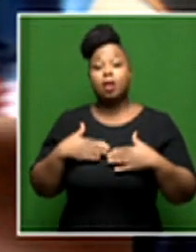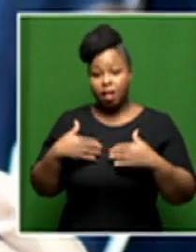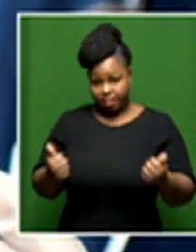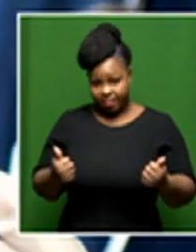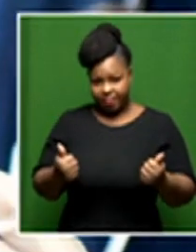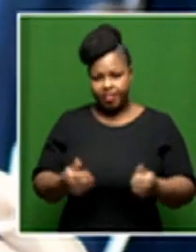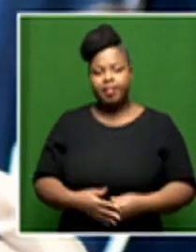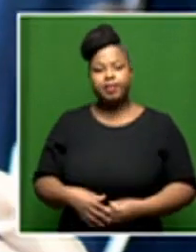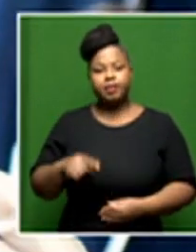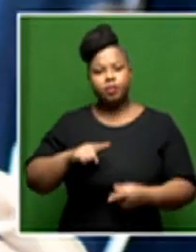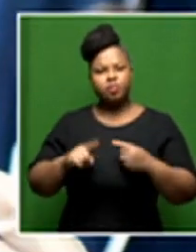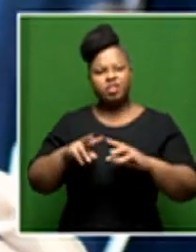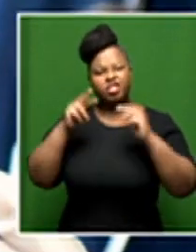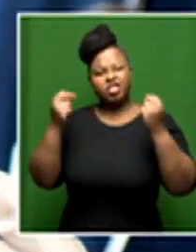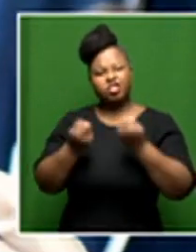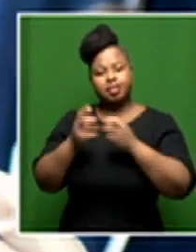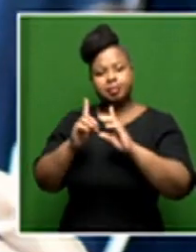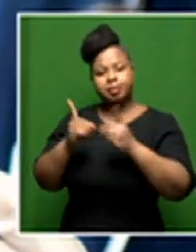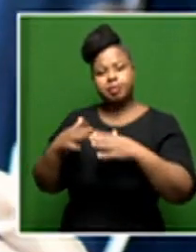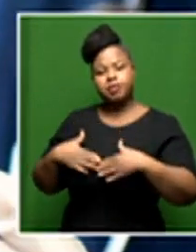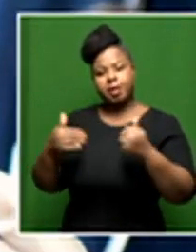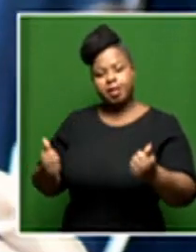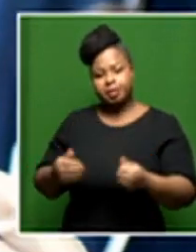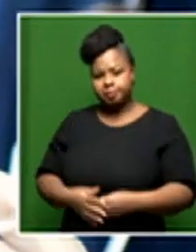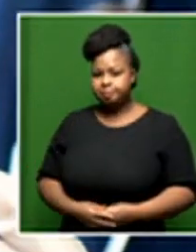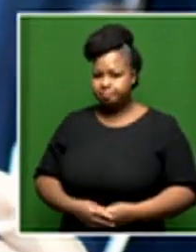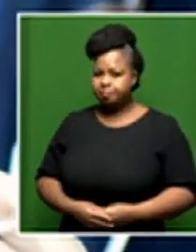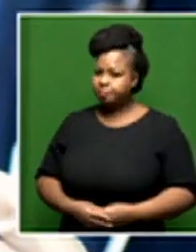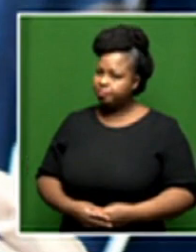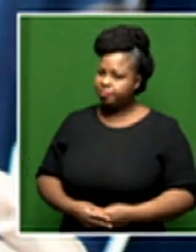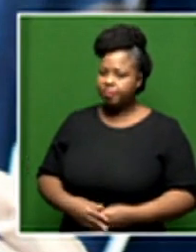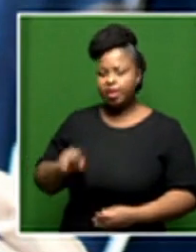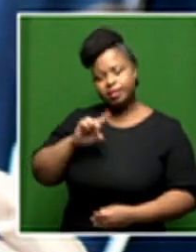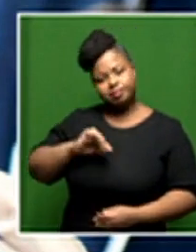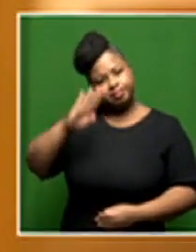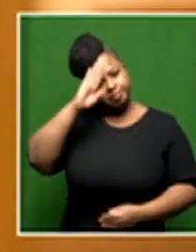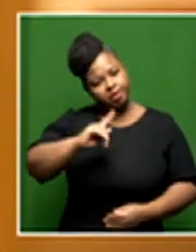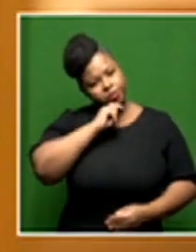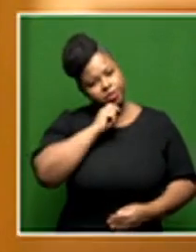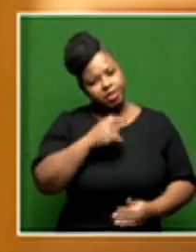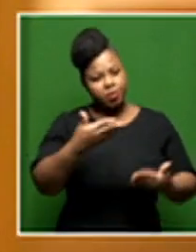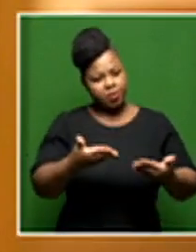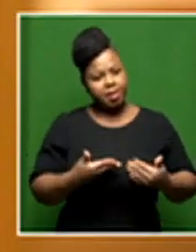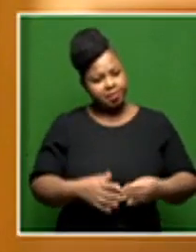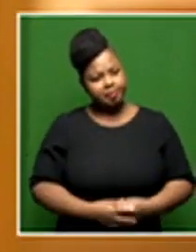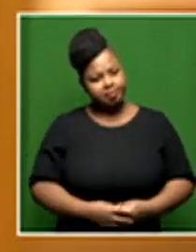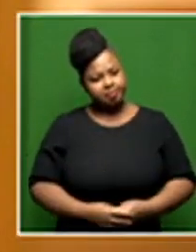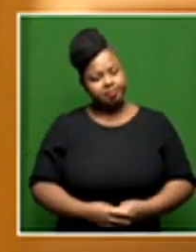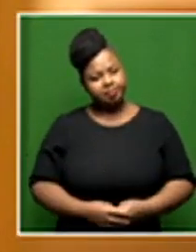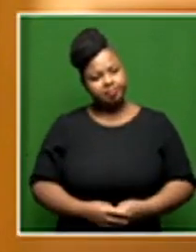School Health from the National Department of Health. Elizabeth, good morning and welcome to Health